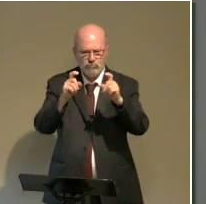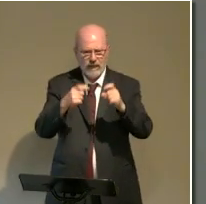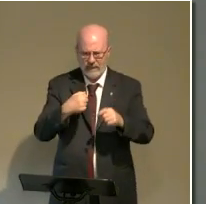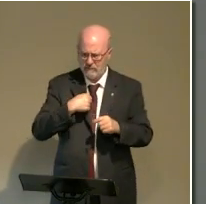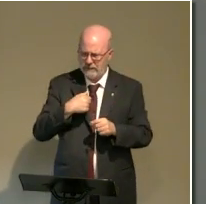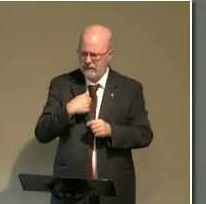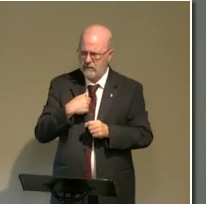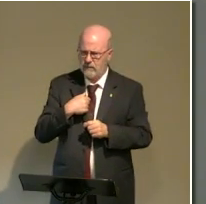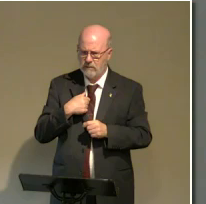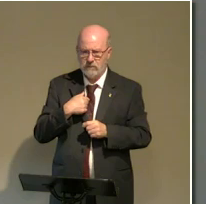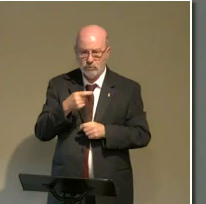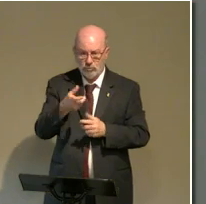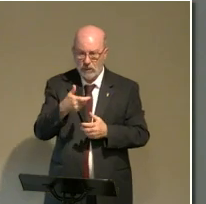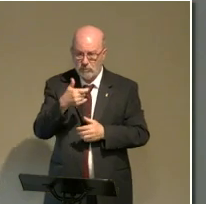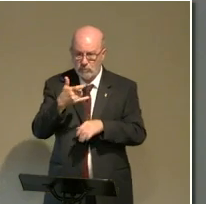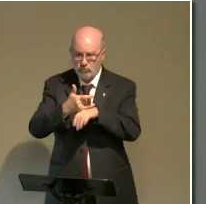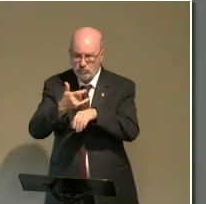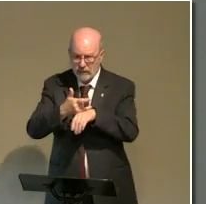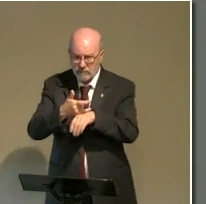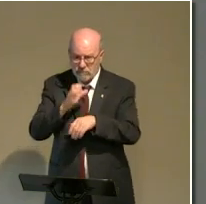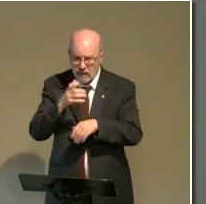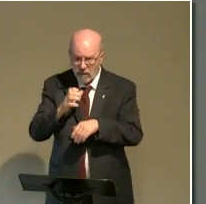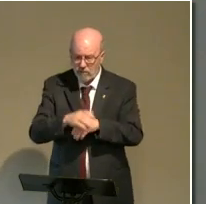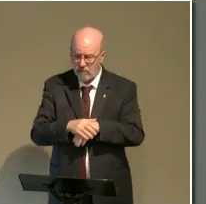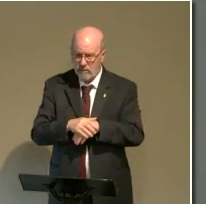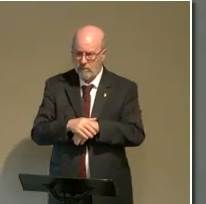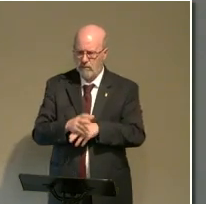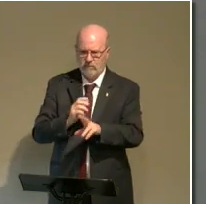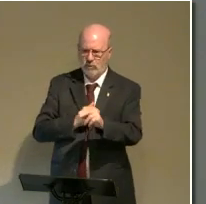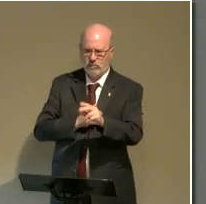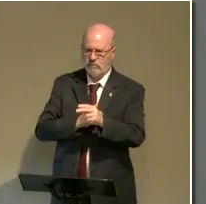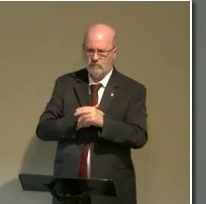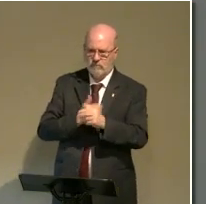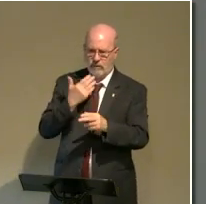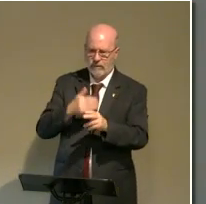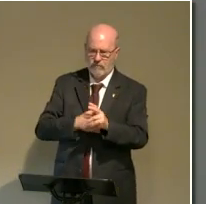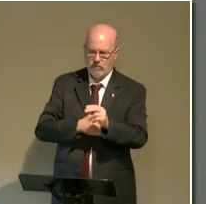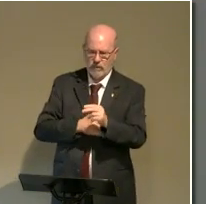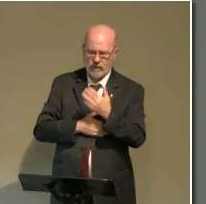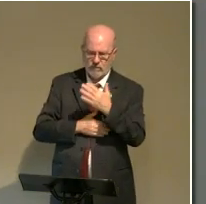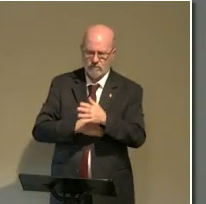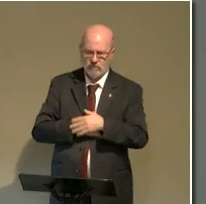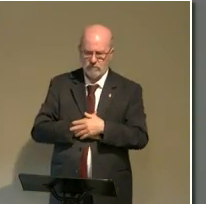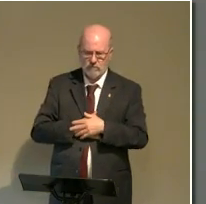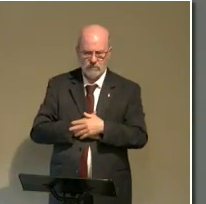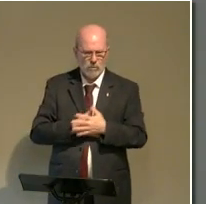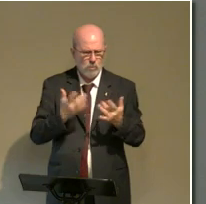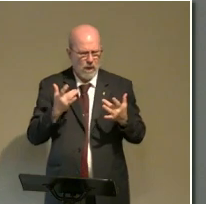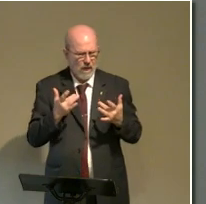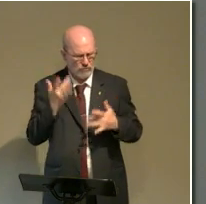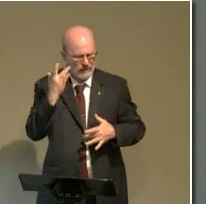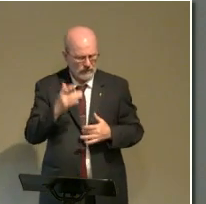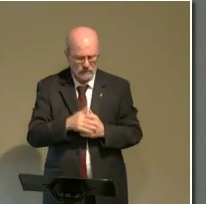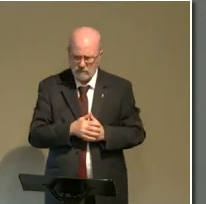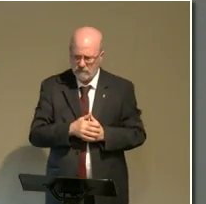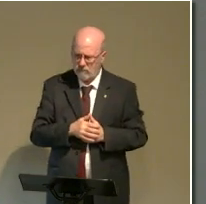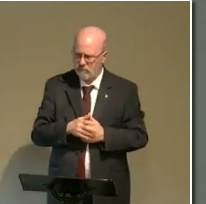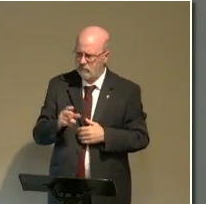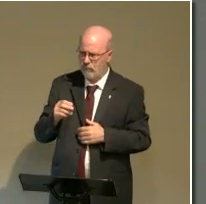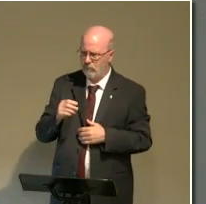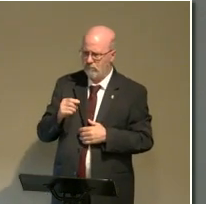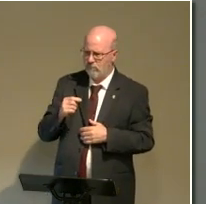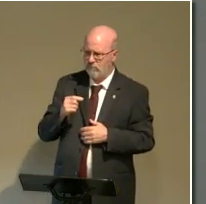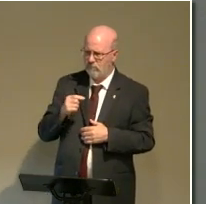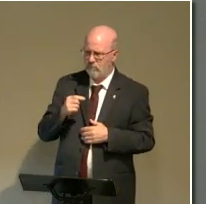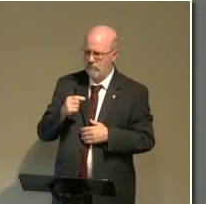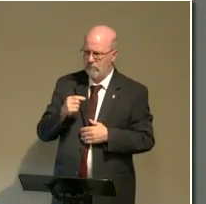do you want a drink? Any alcohol? I would say, no, I don't. And why, are you sick? No, I am